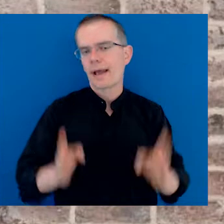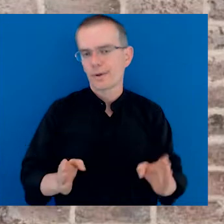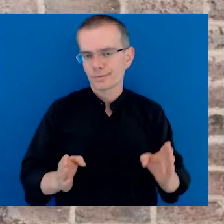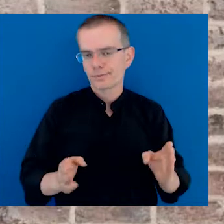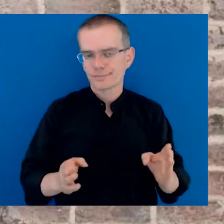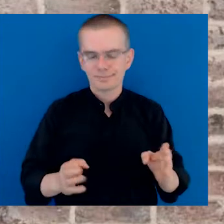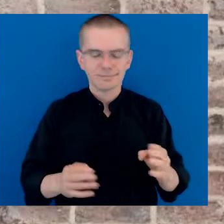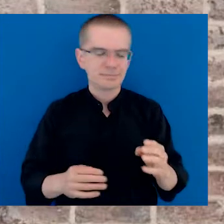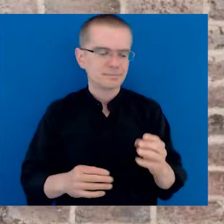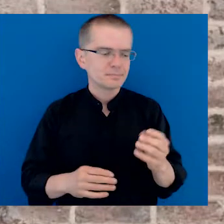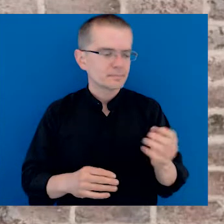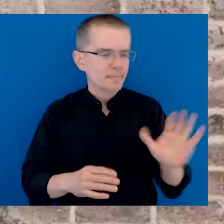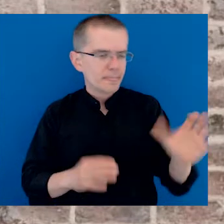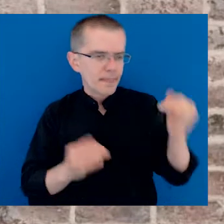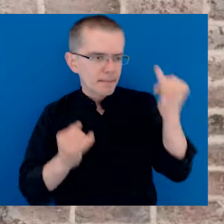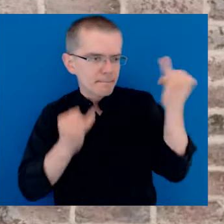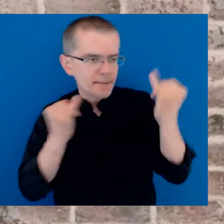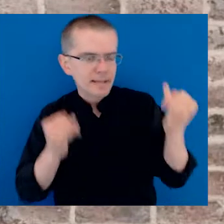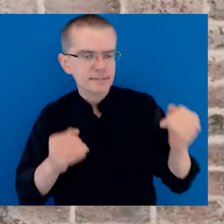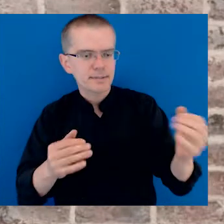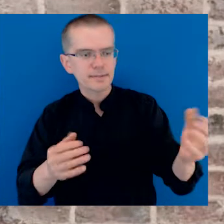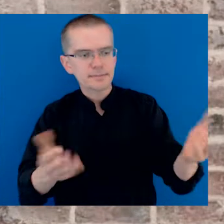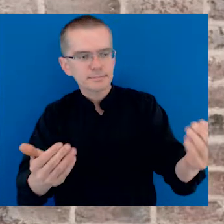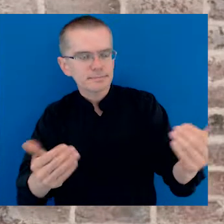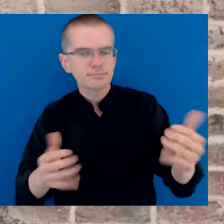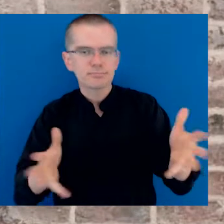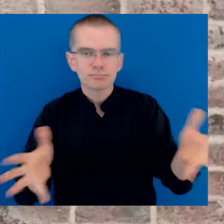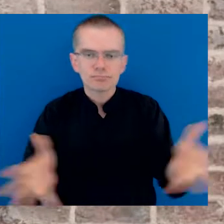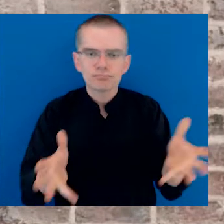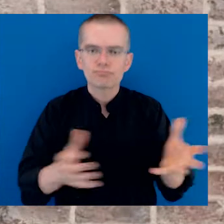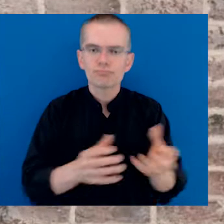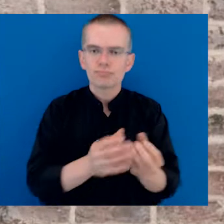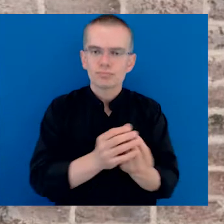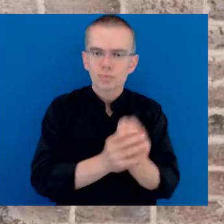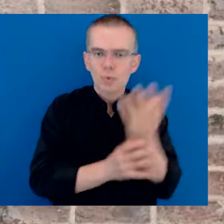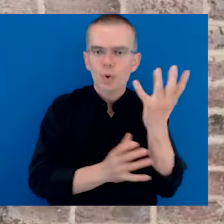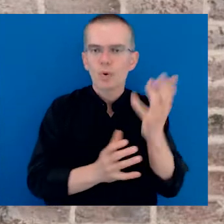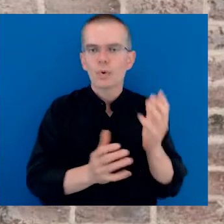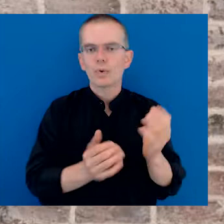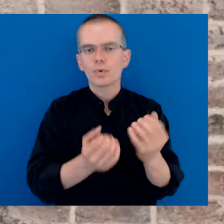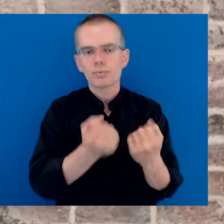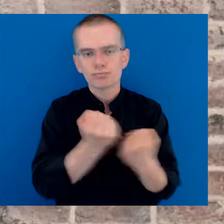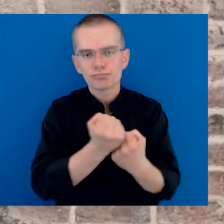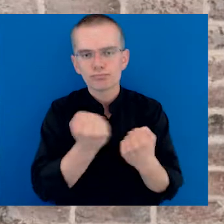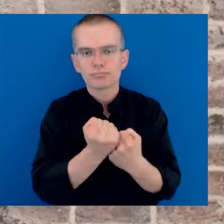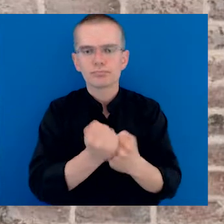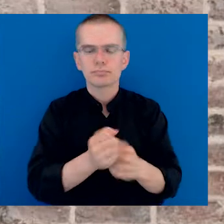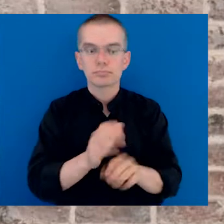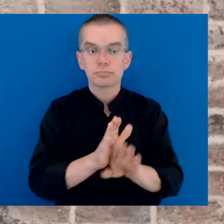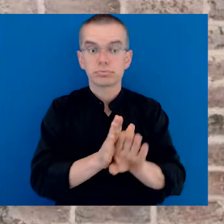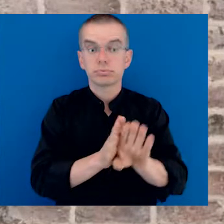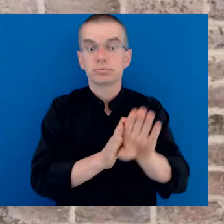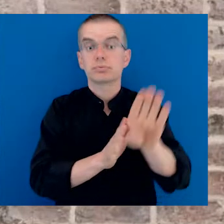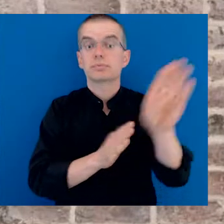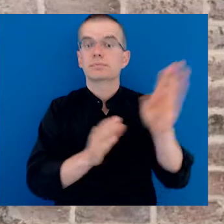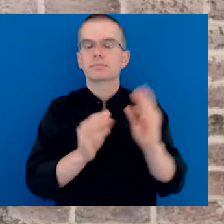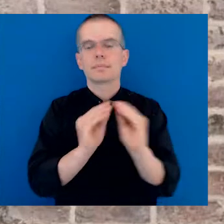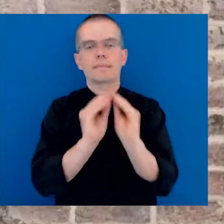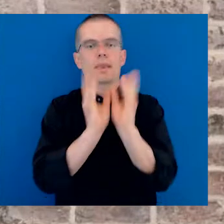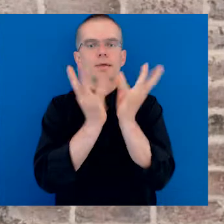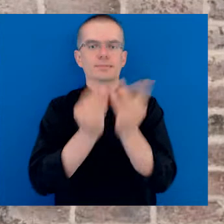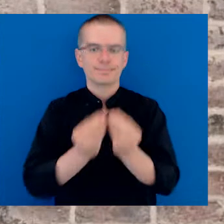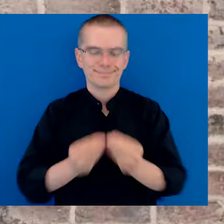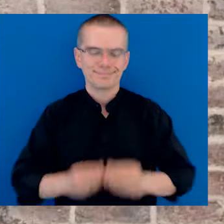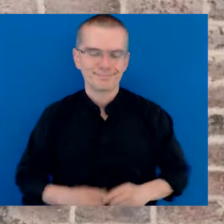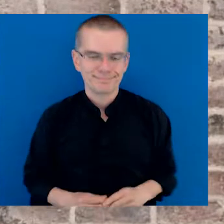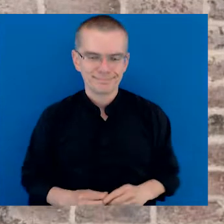It takes a spark of imagination and nurtures it, encourages it, and helps it to grow to the point that it